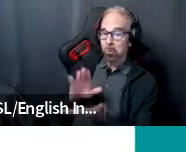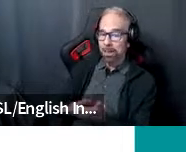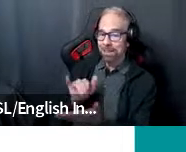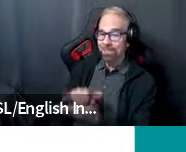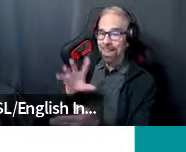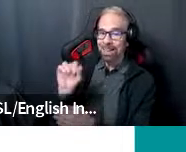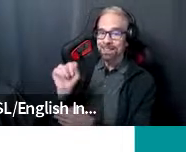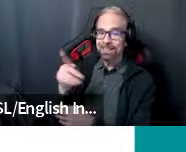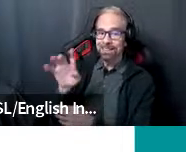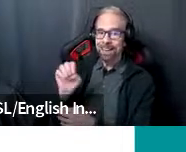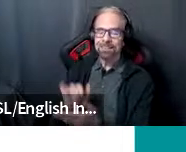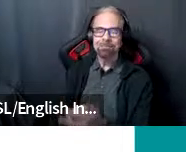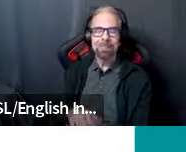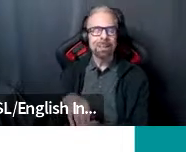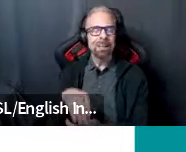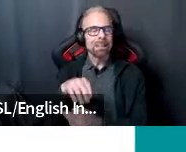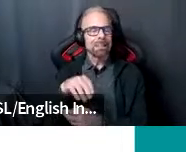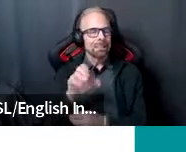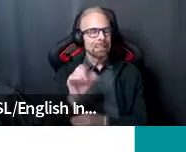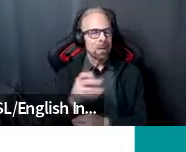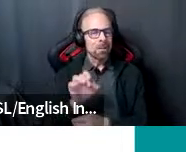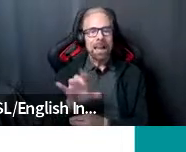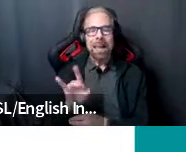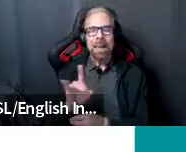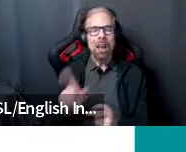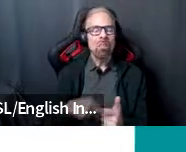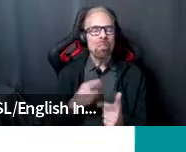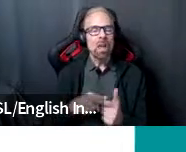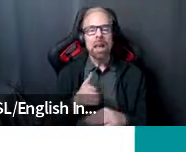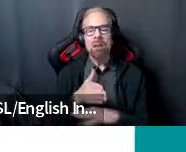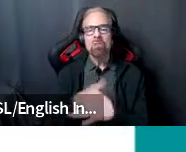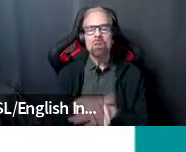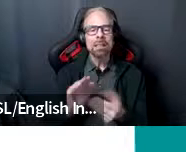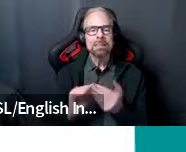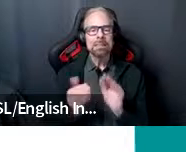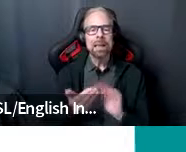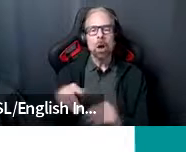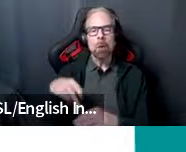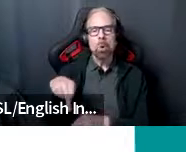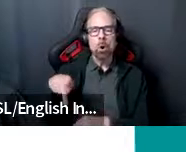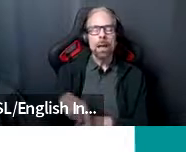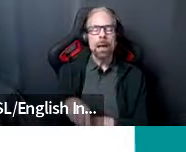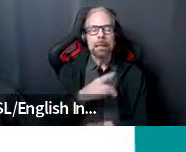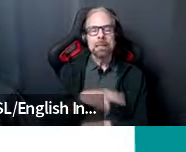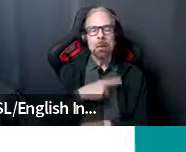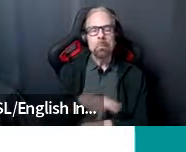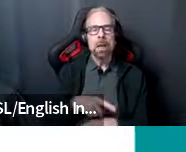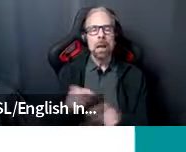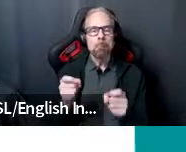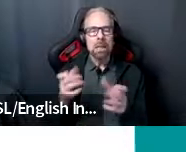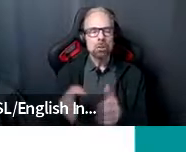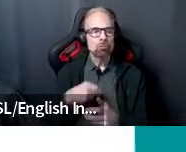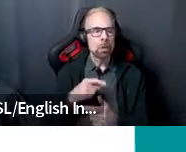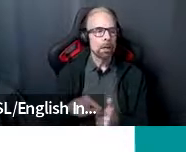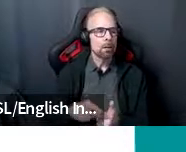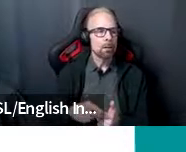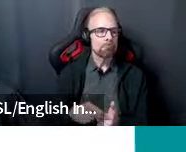October 8th. September 8th. And then followed by City of Portland Deputy City Administrator Priya Donafal.